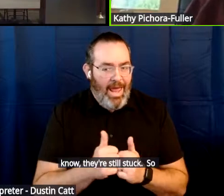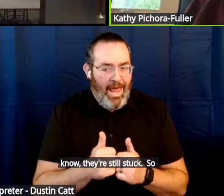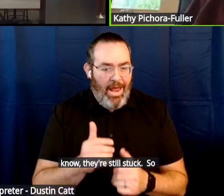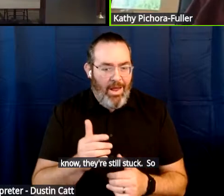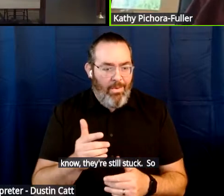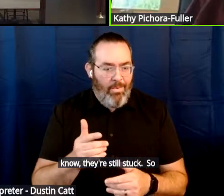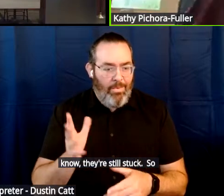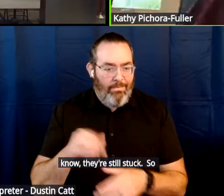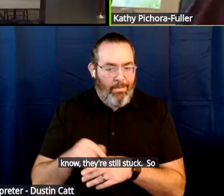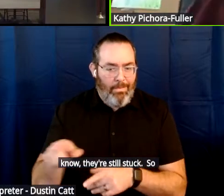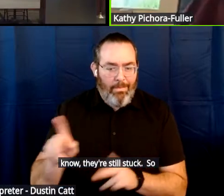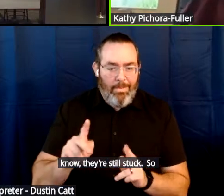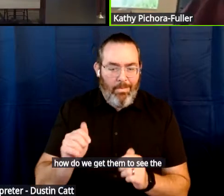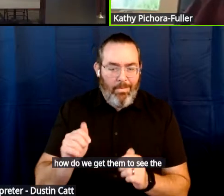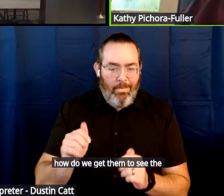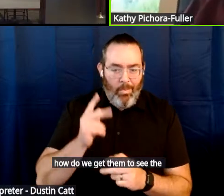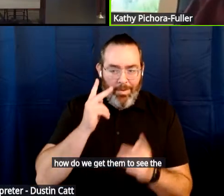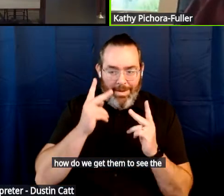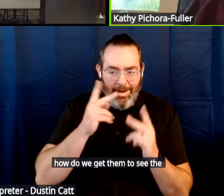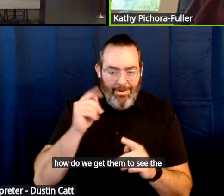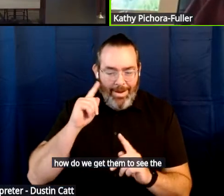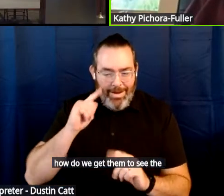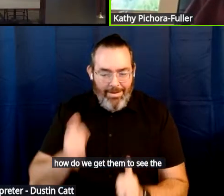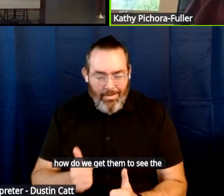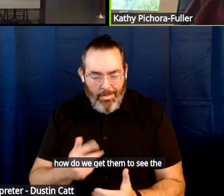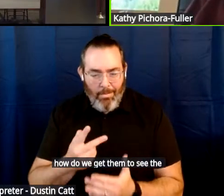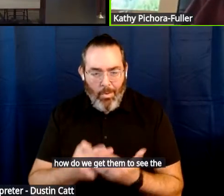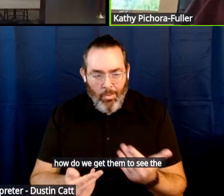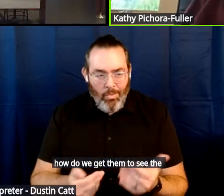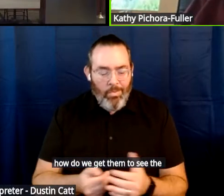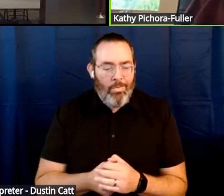if they have a hearing loss? So I think in the end,